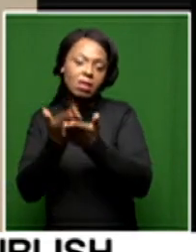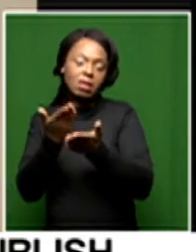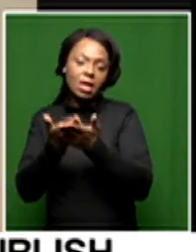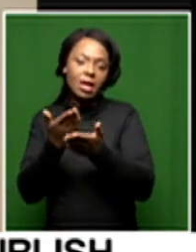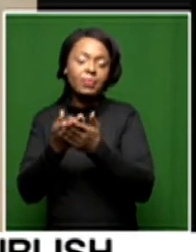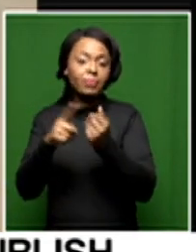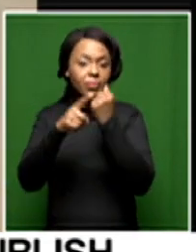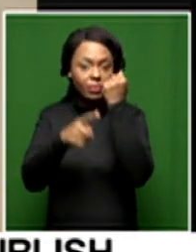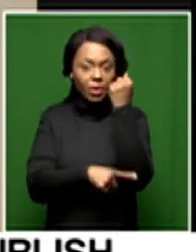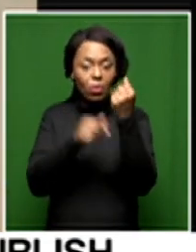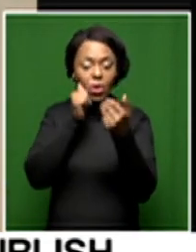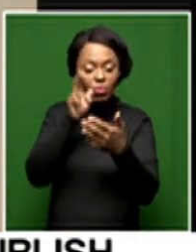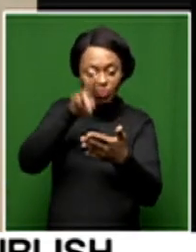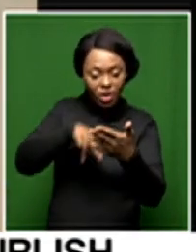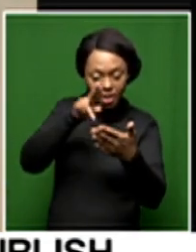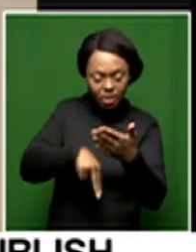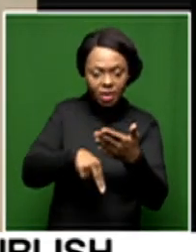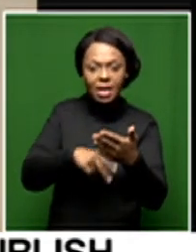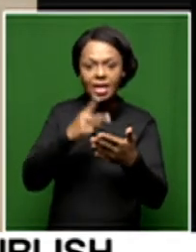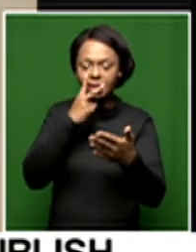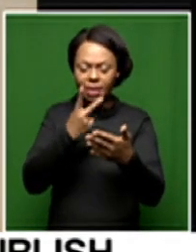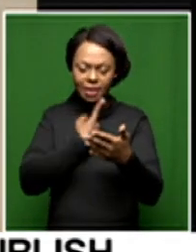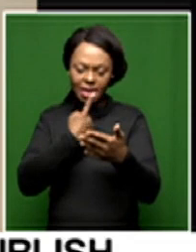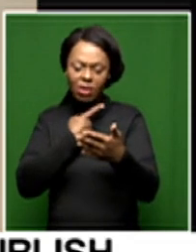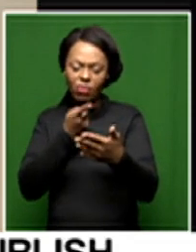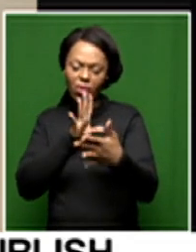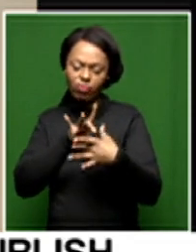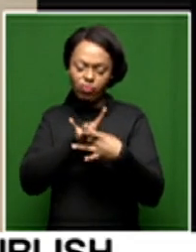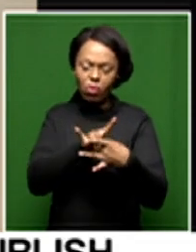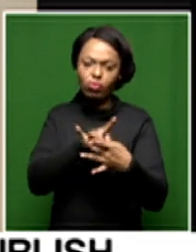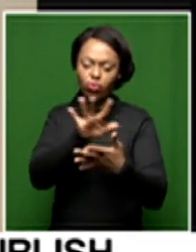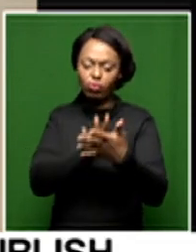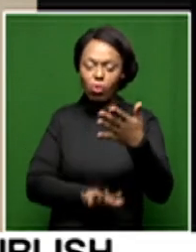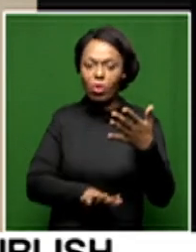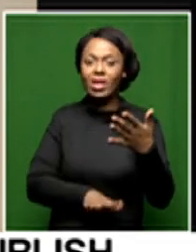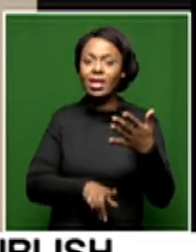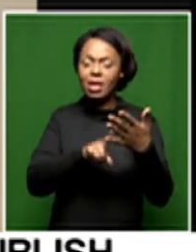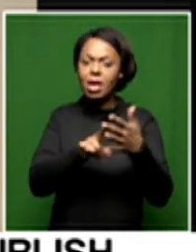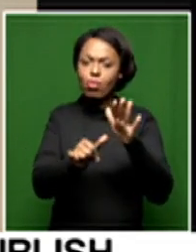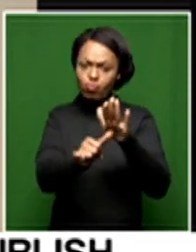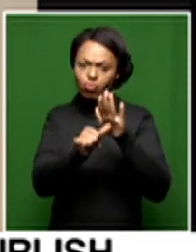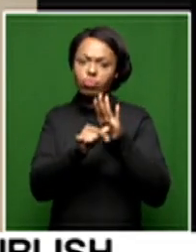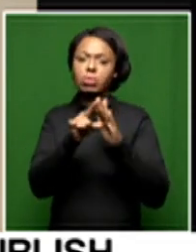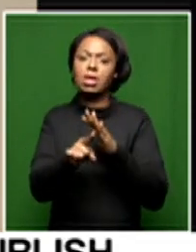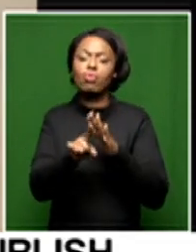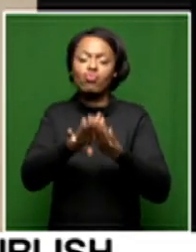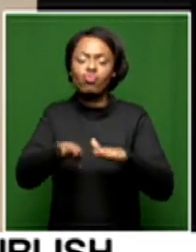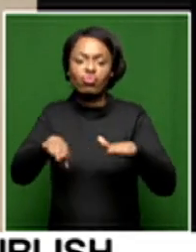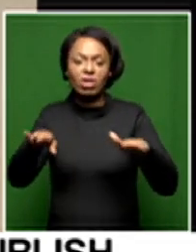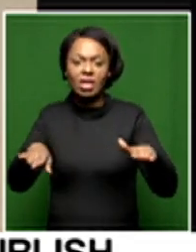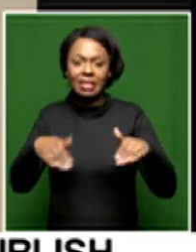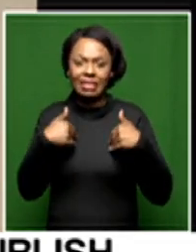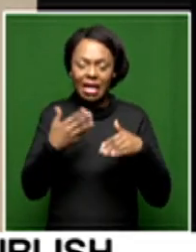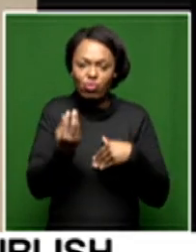is sparked when the children can see themselves in their stories. So it's critically important for kids to, from a